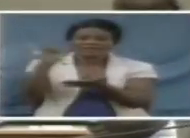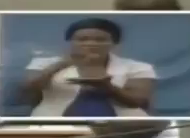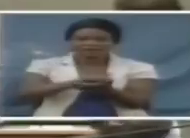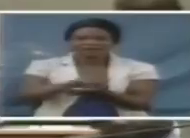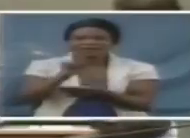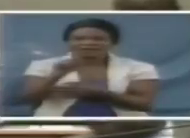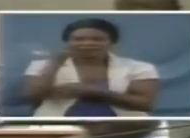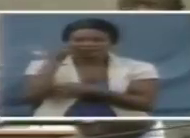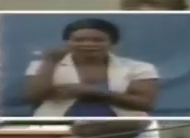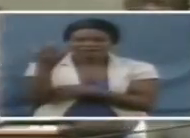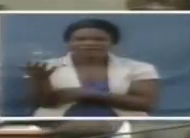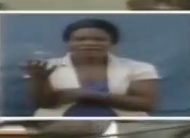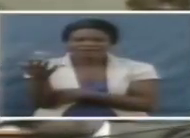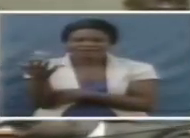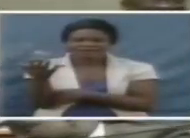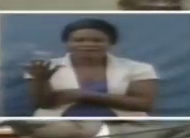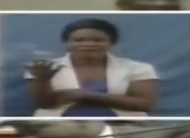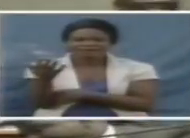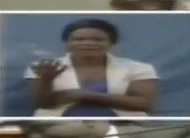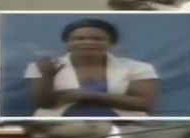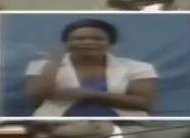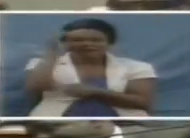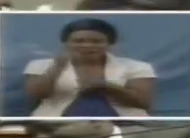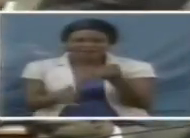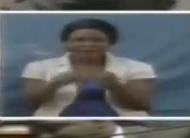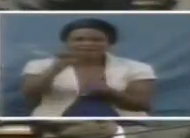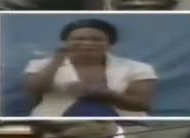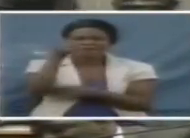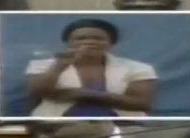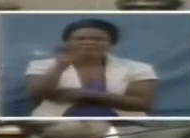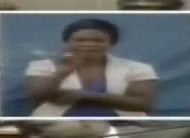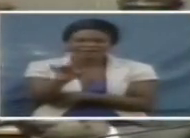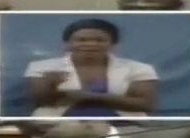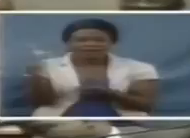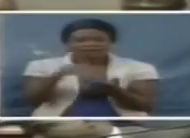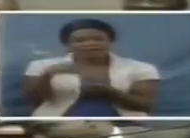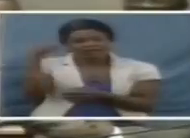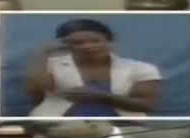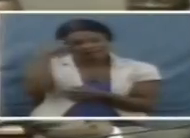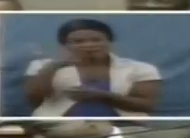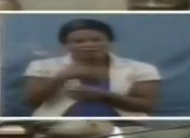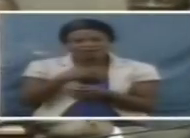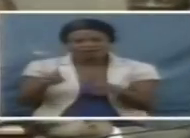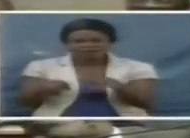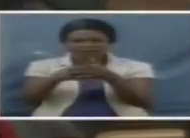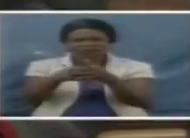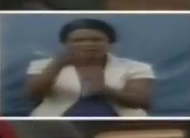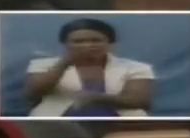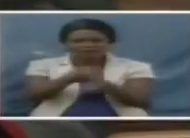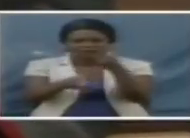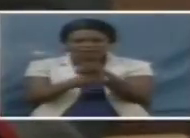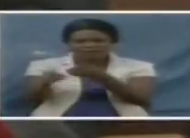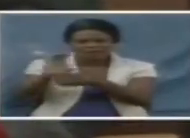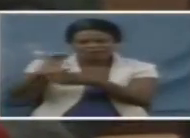International Airport is expected to be completed in 2018. Further, government has commenced